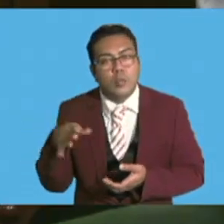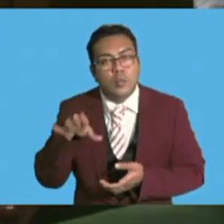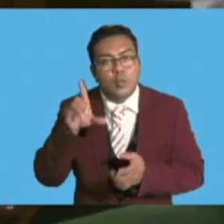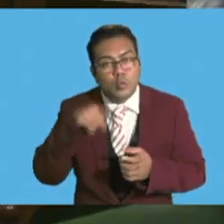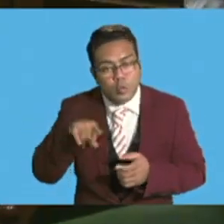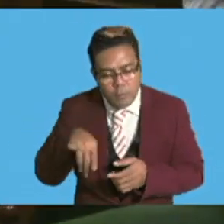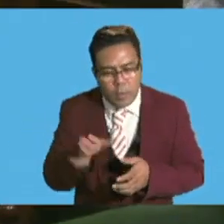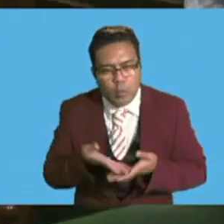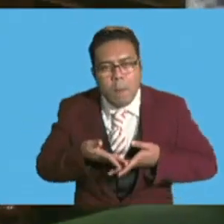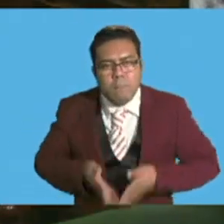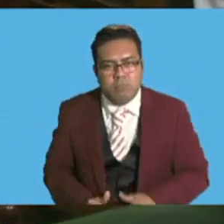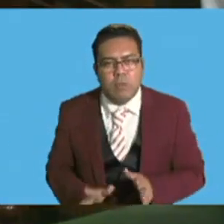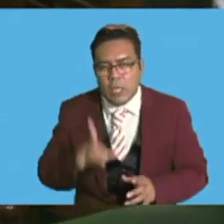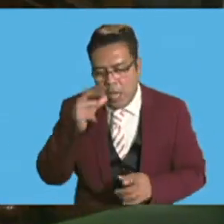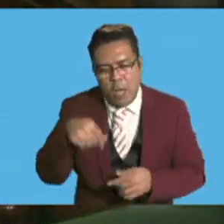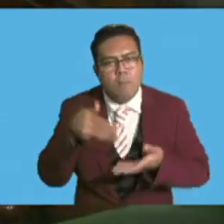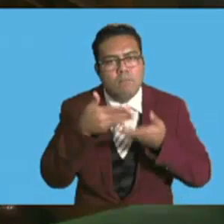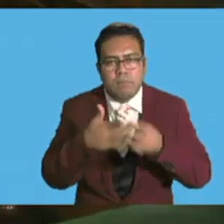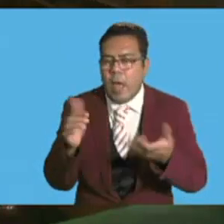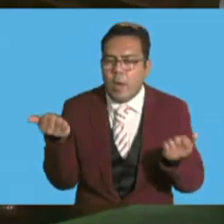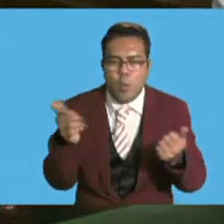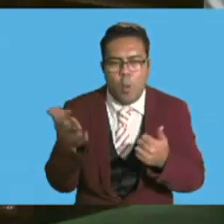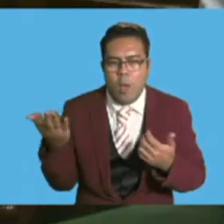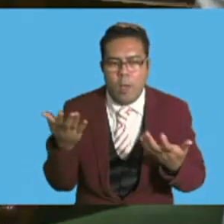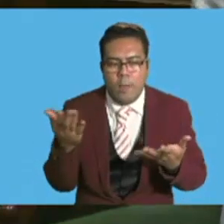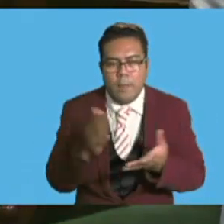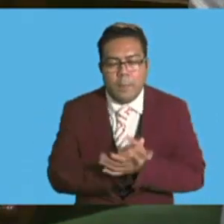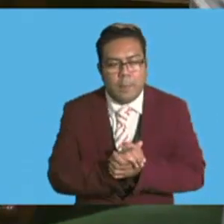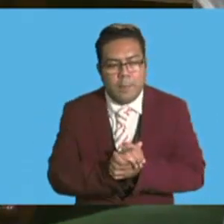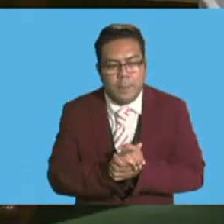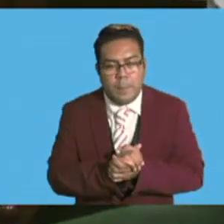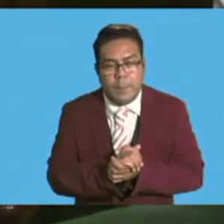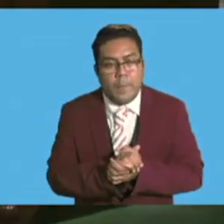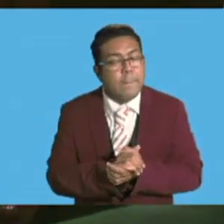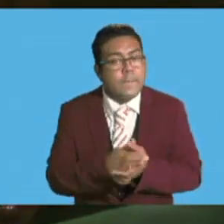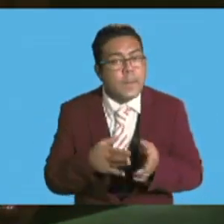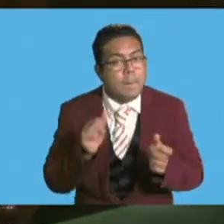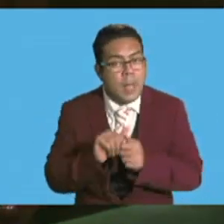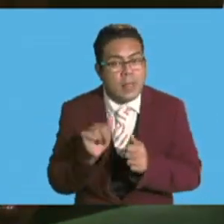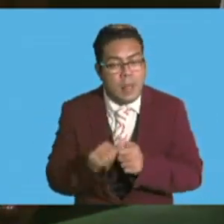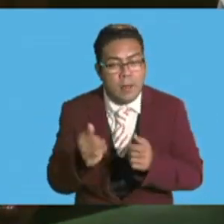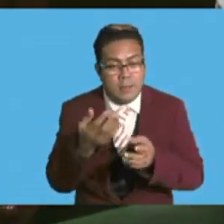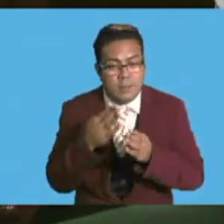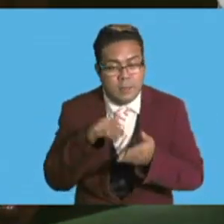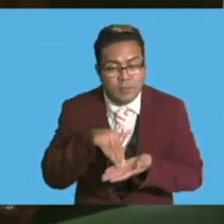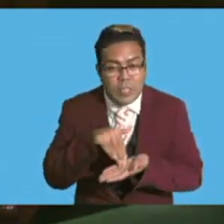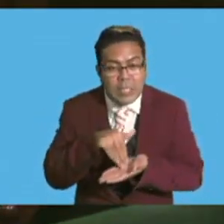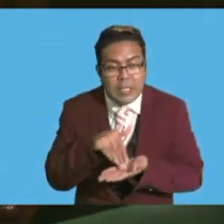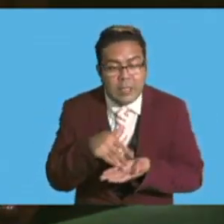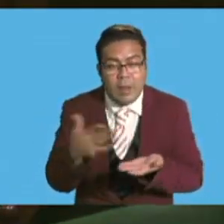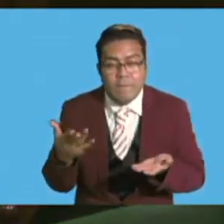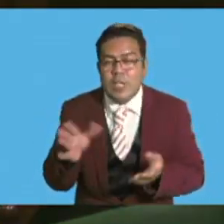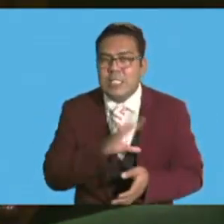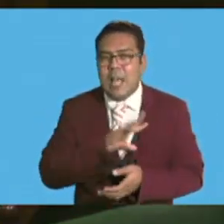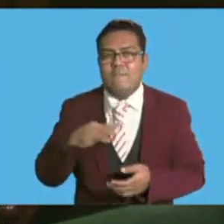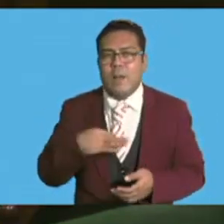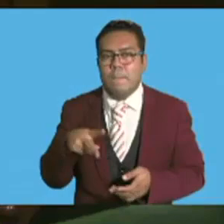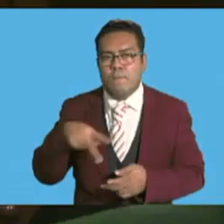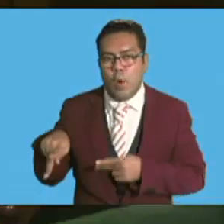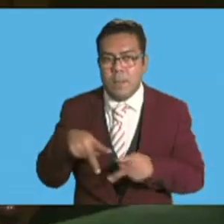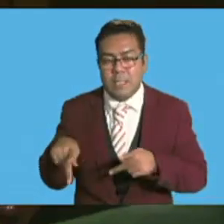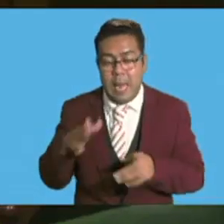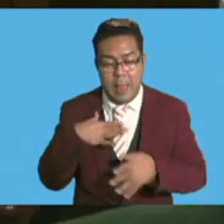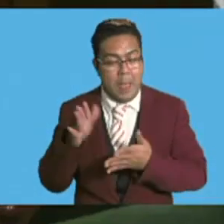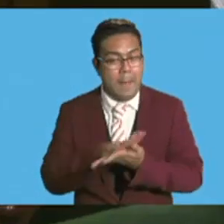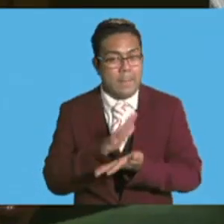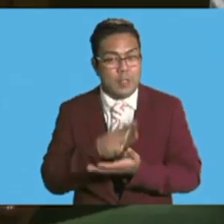It's at the moment being supplemented by the Makoi Maternity Unit. A better facility will also lead to better services and staff performance. And I'm happy